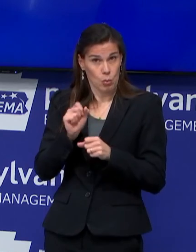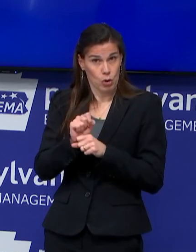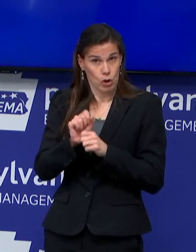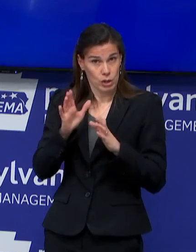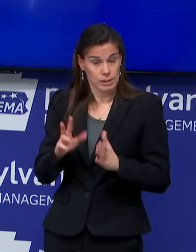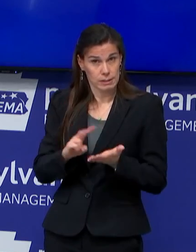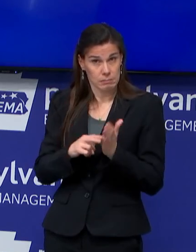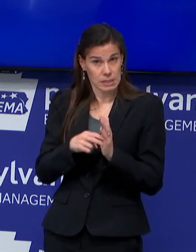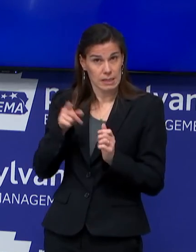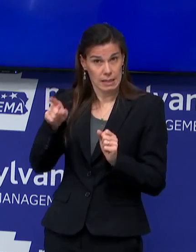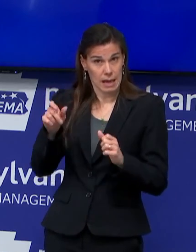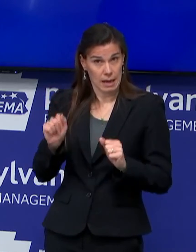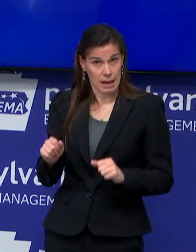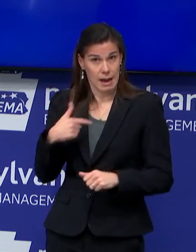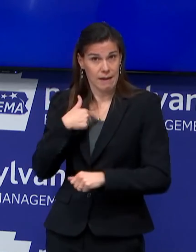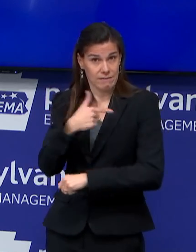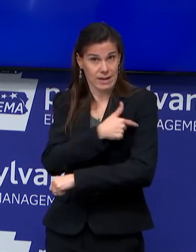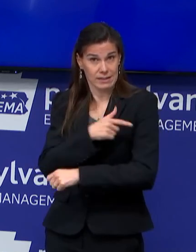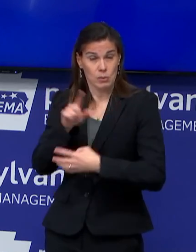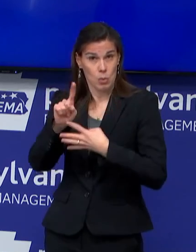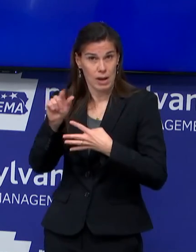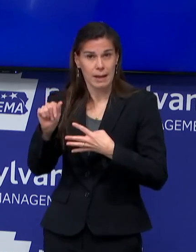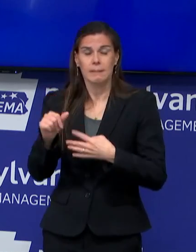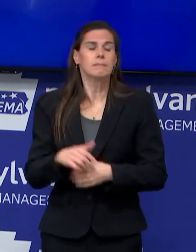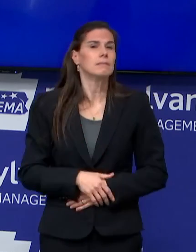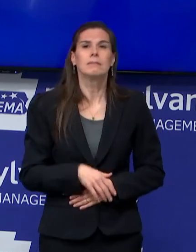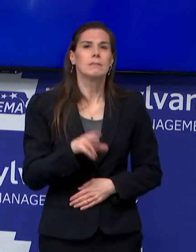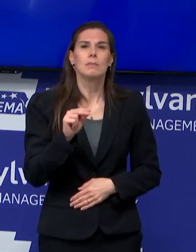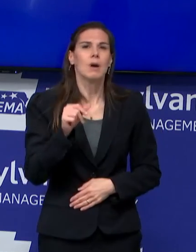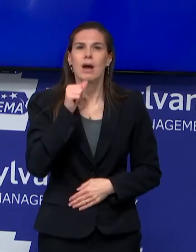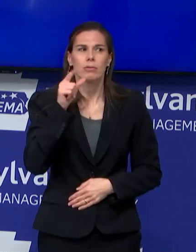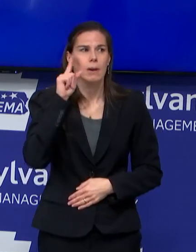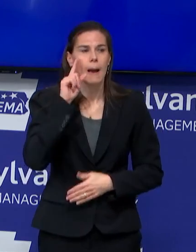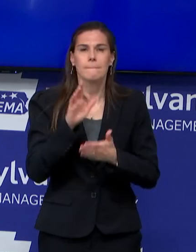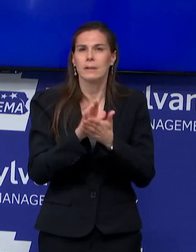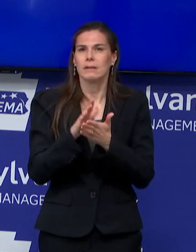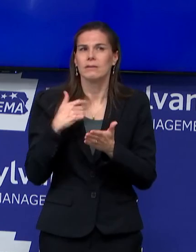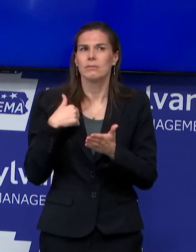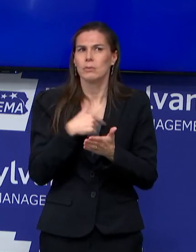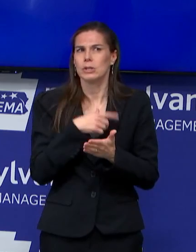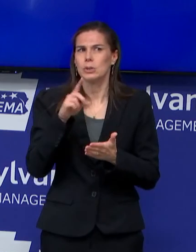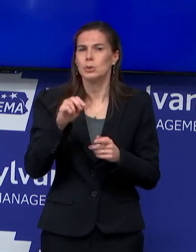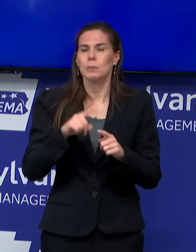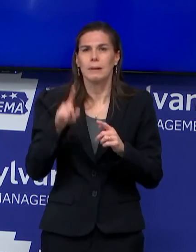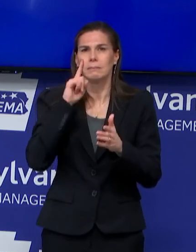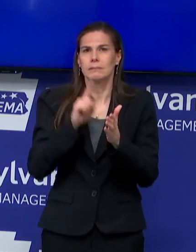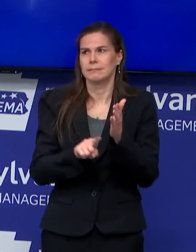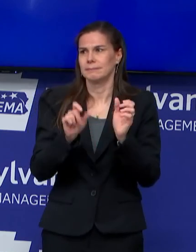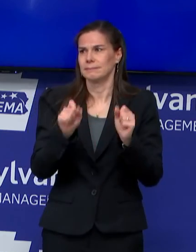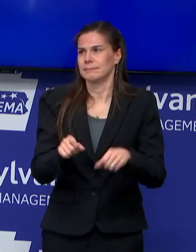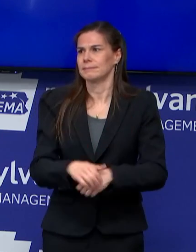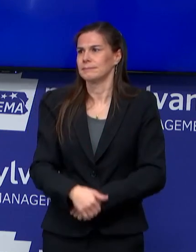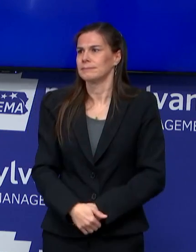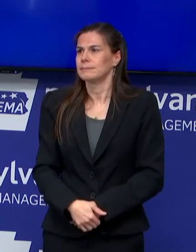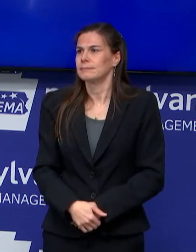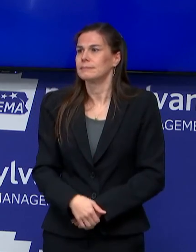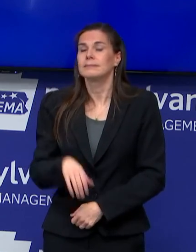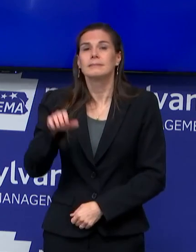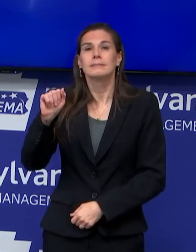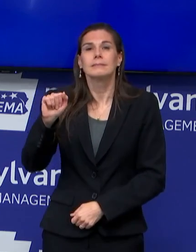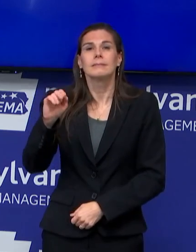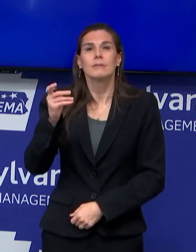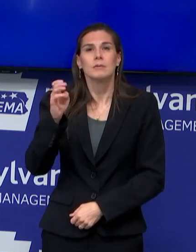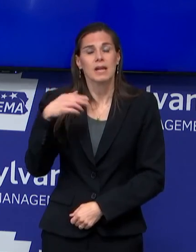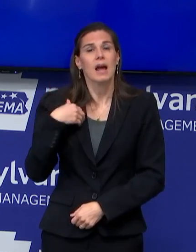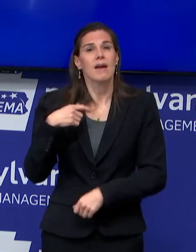1A? No, I do not believe we do, but I will confirm. We do actually have time for one more question,